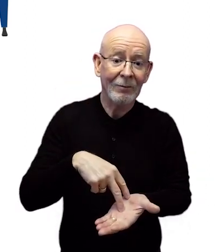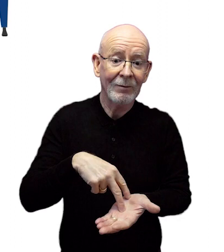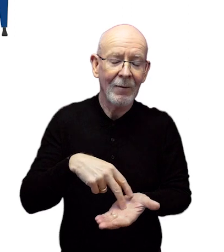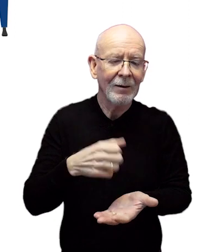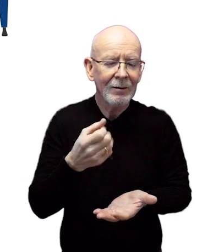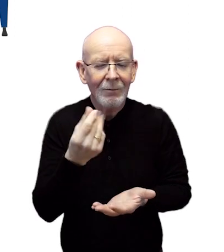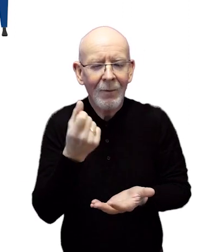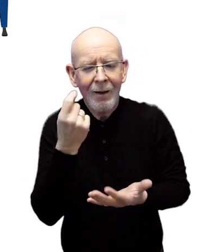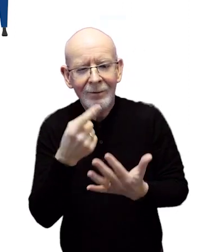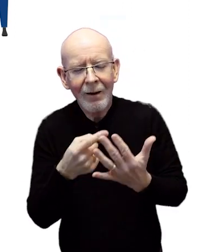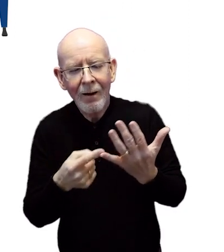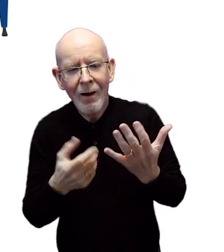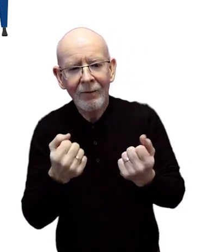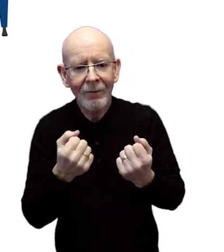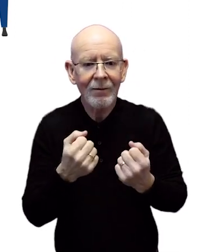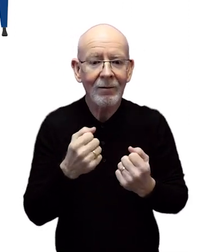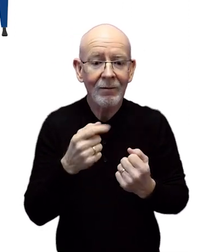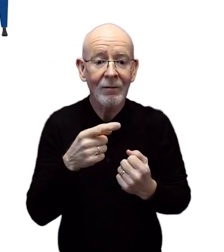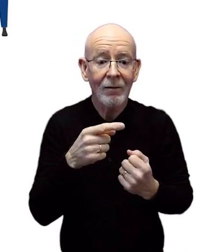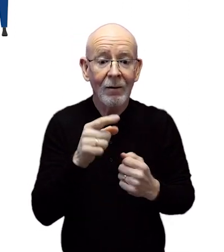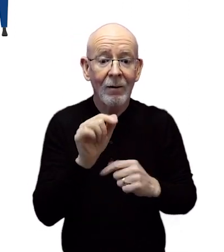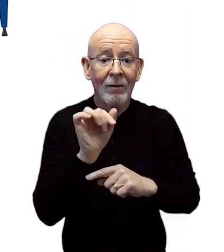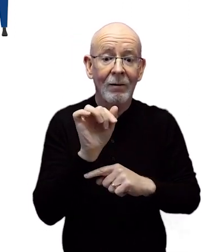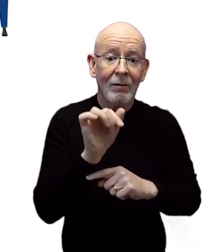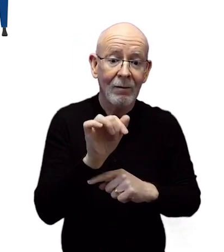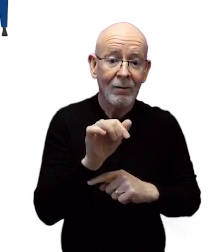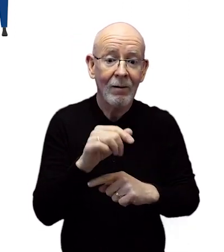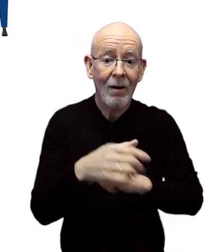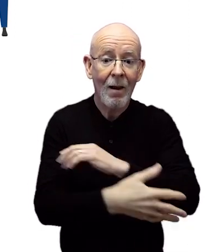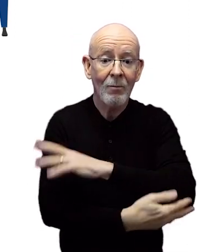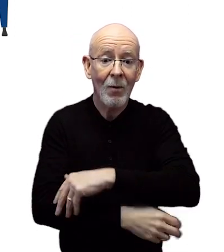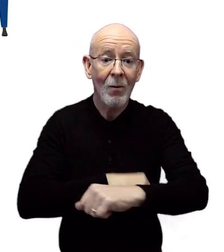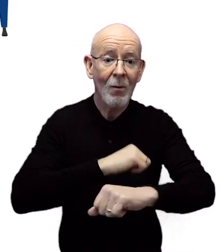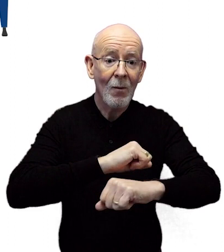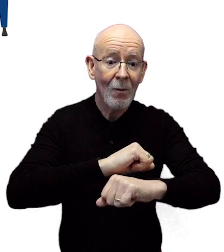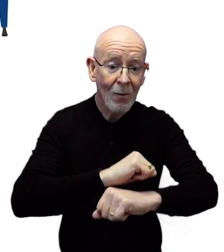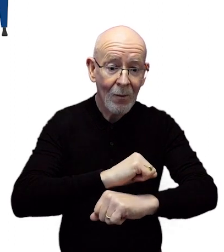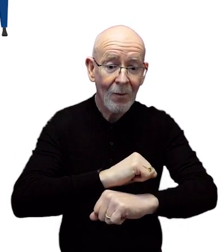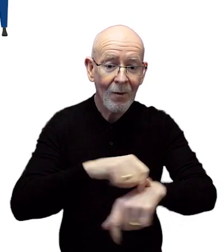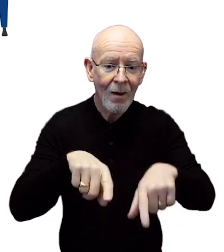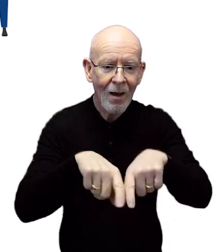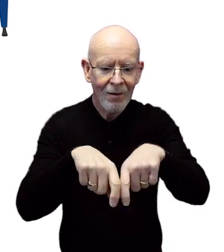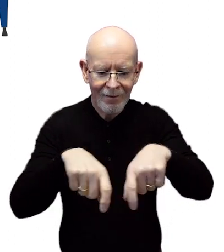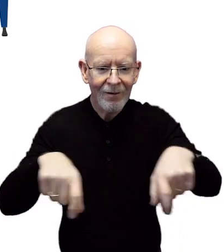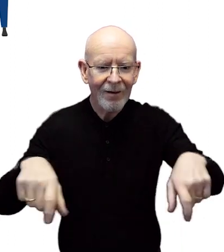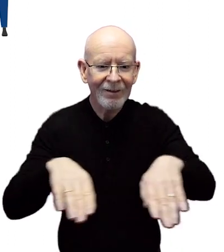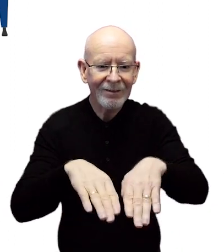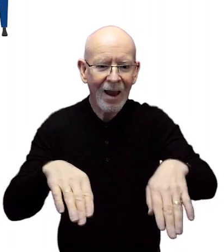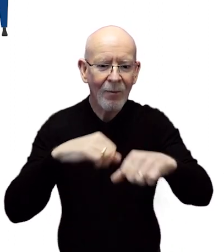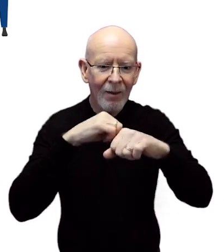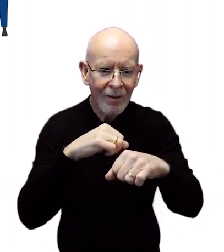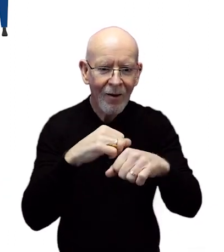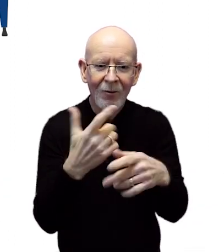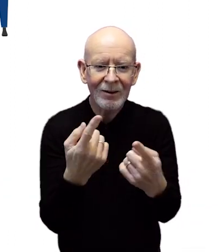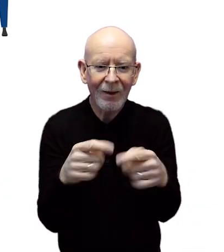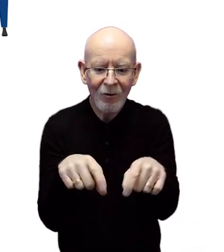are some suggestions. Leaning forward on your elbows and sitting. Leaning over a table, a railing, or the